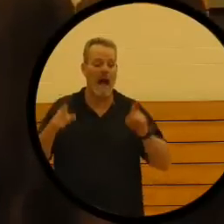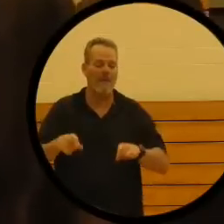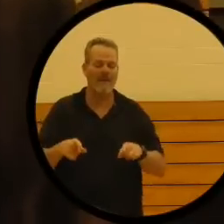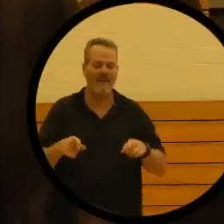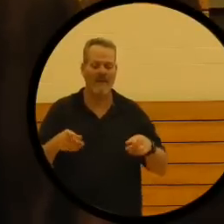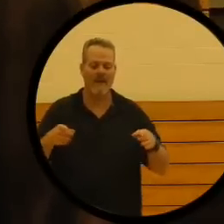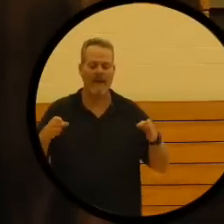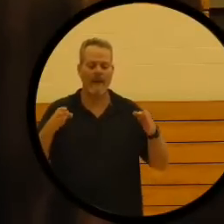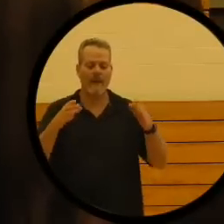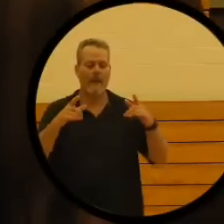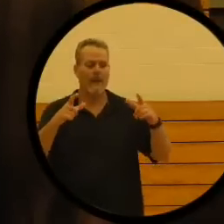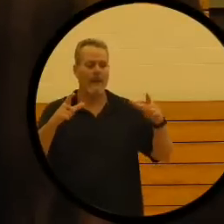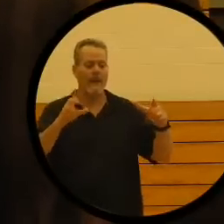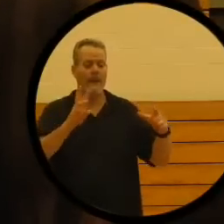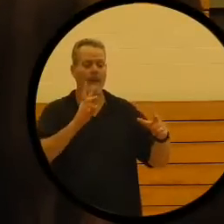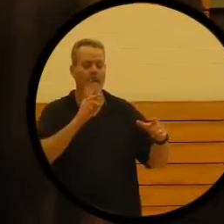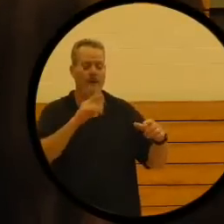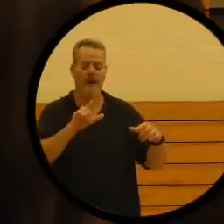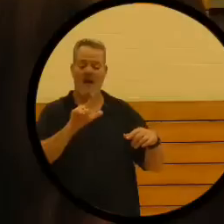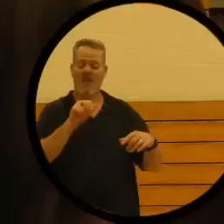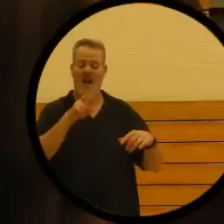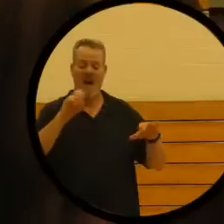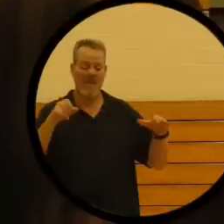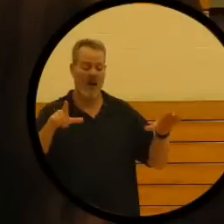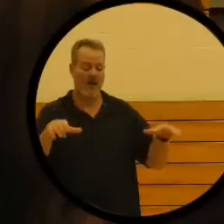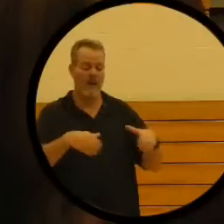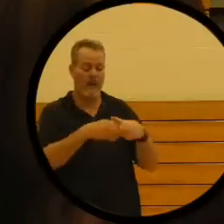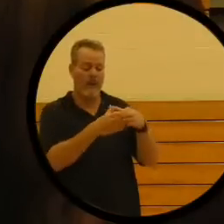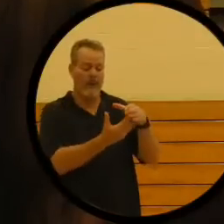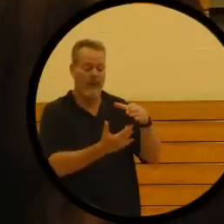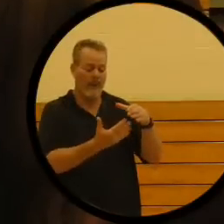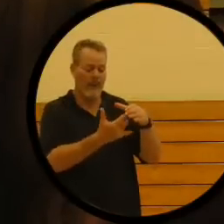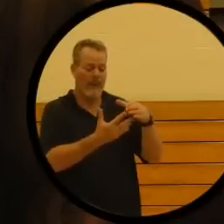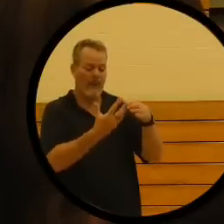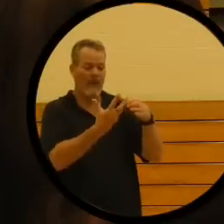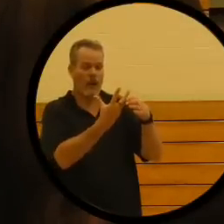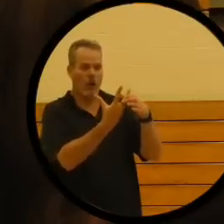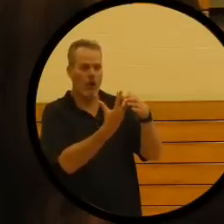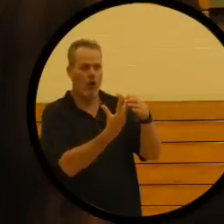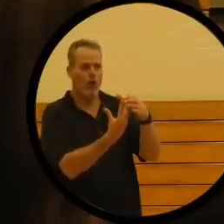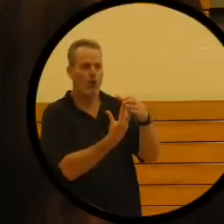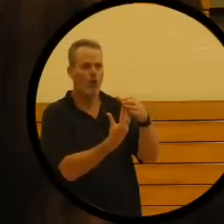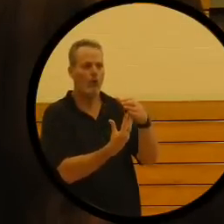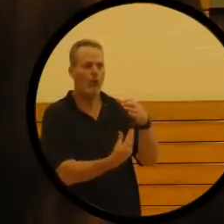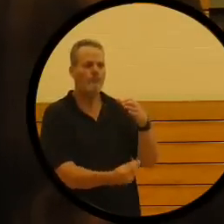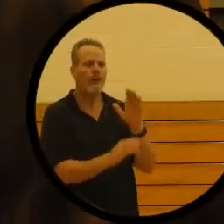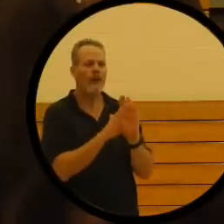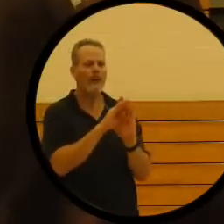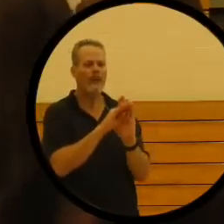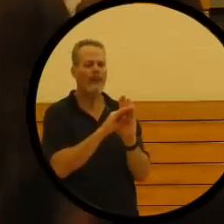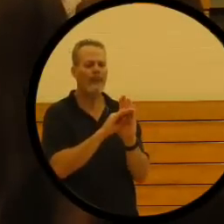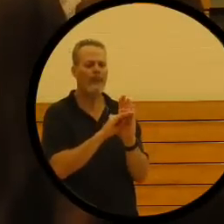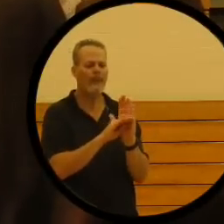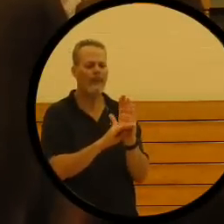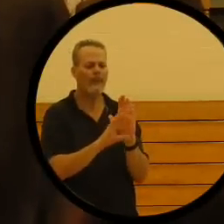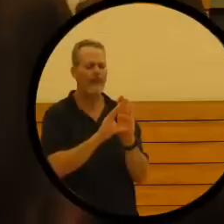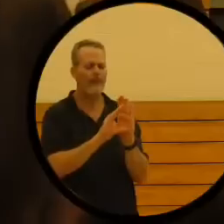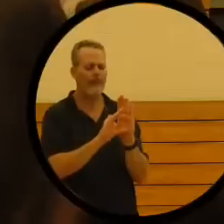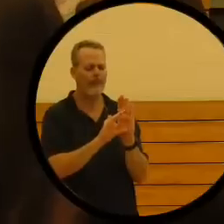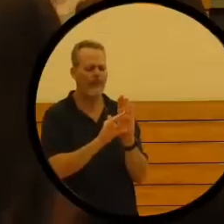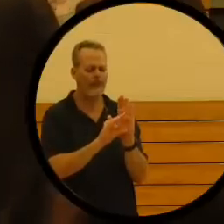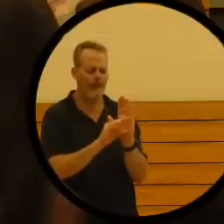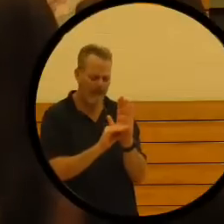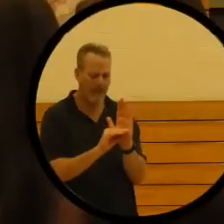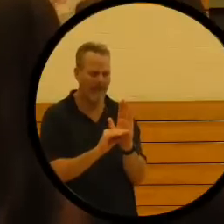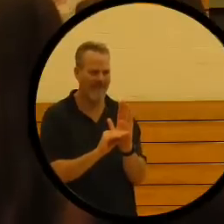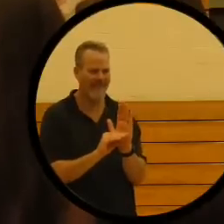shallow magma chamber that was sitting underneath the summit of Kilauea. So as that magma left, the block of rock on top of